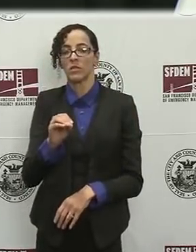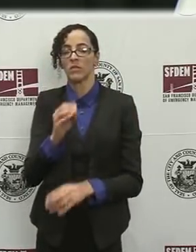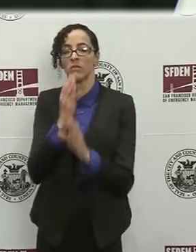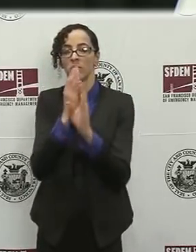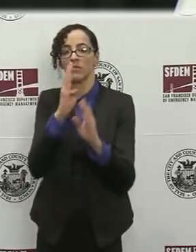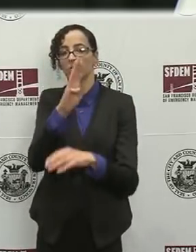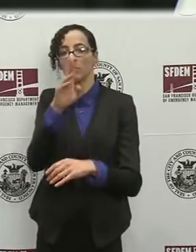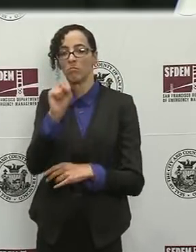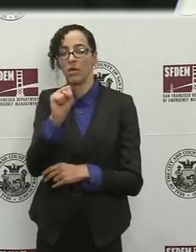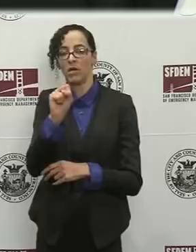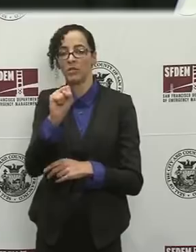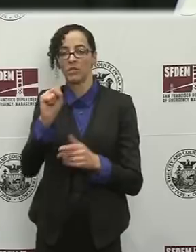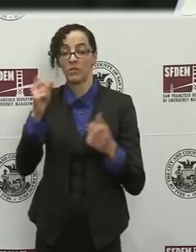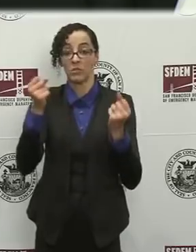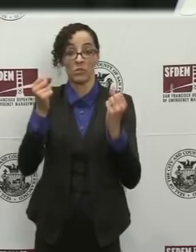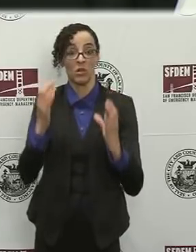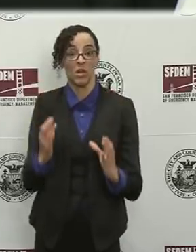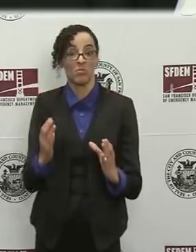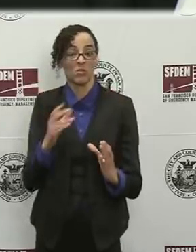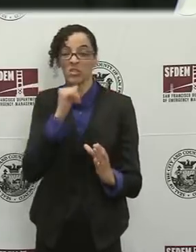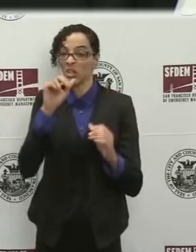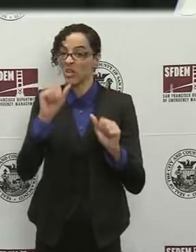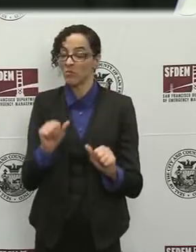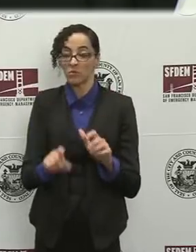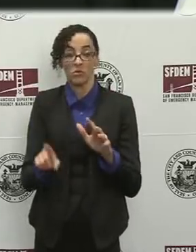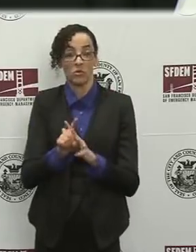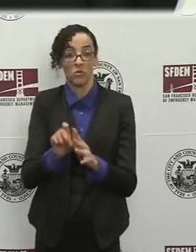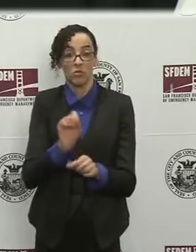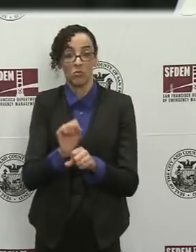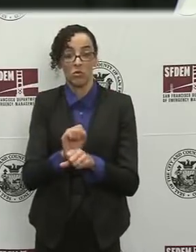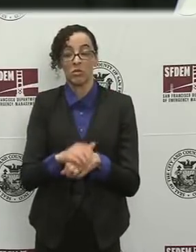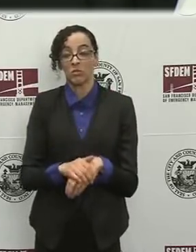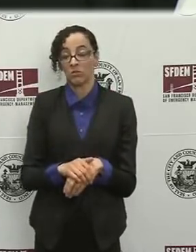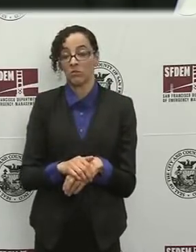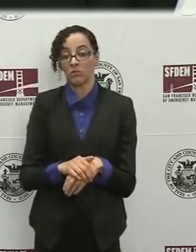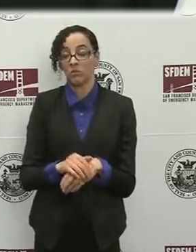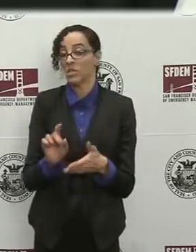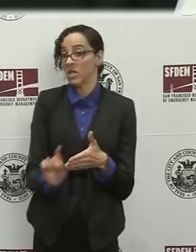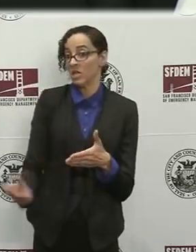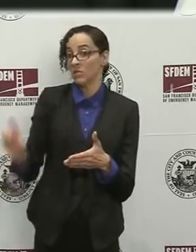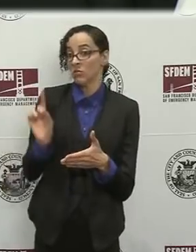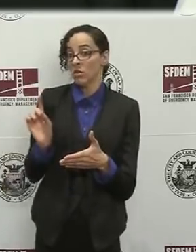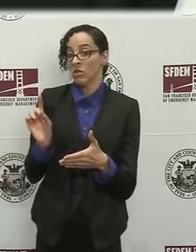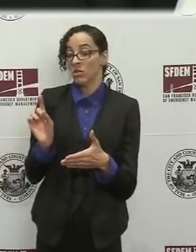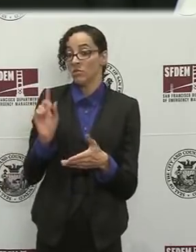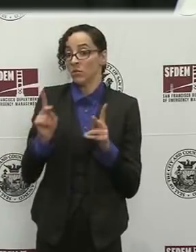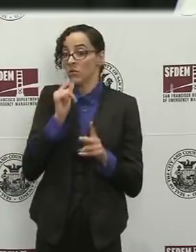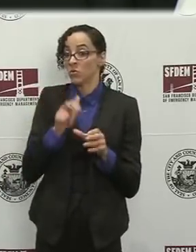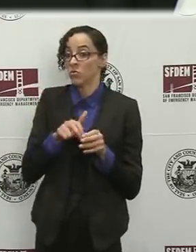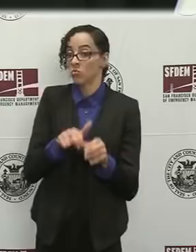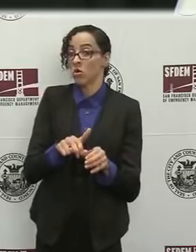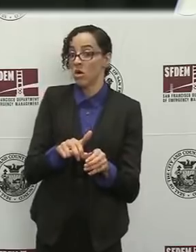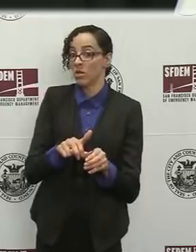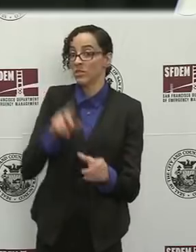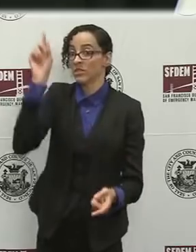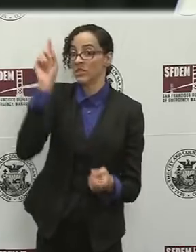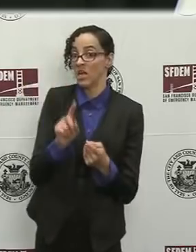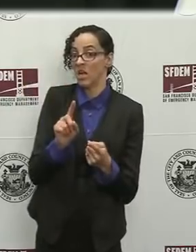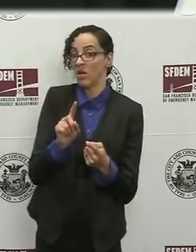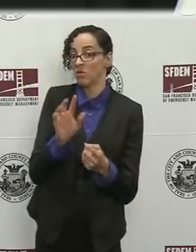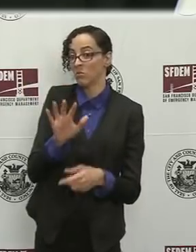As of last week, although our ridership is down by over 80%, we are still carrying